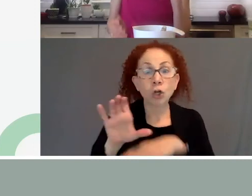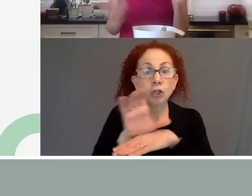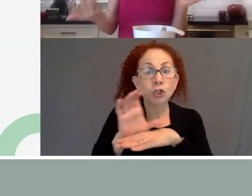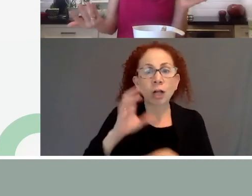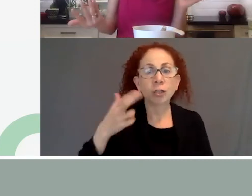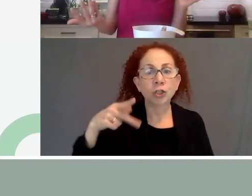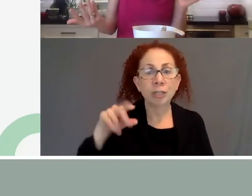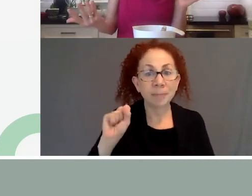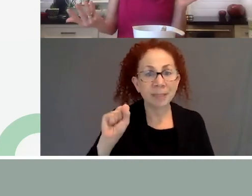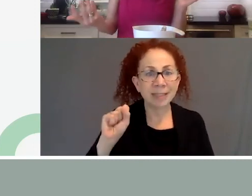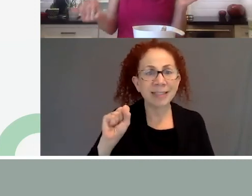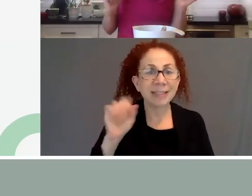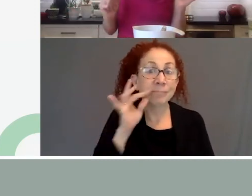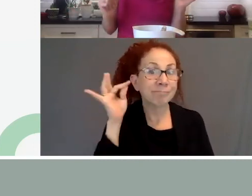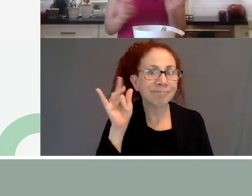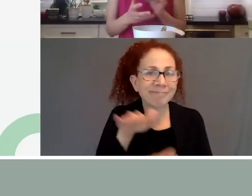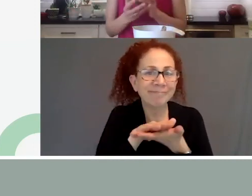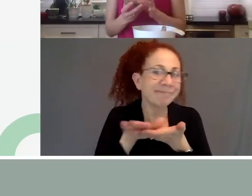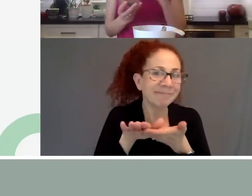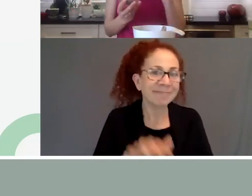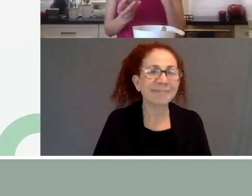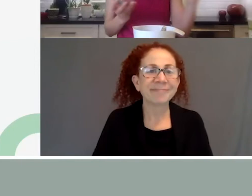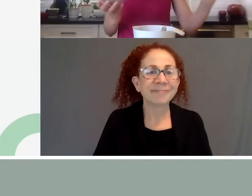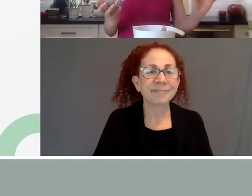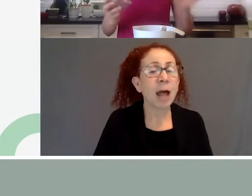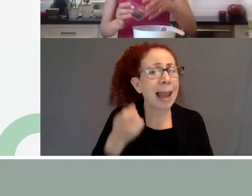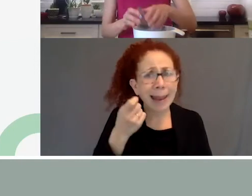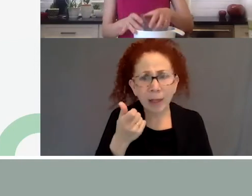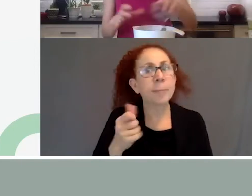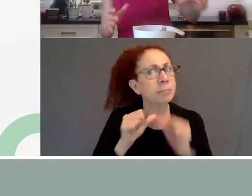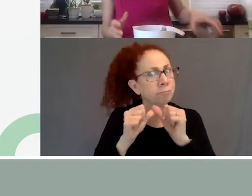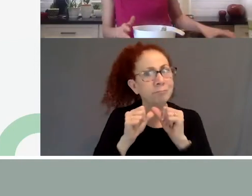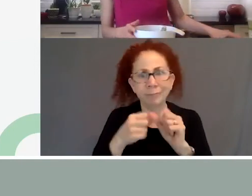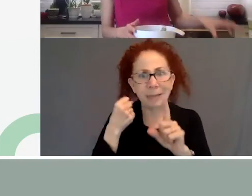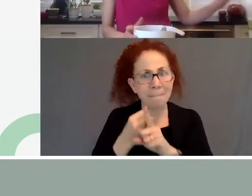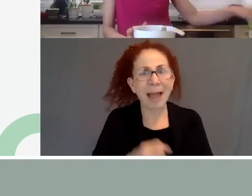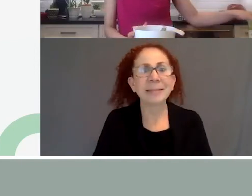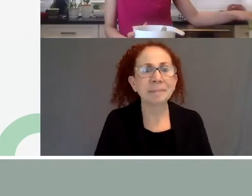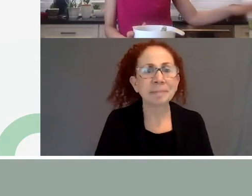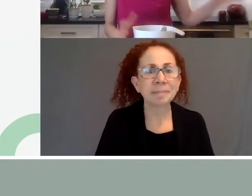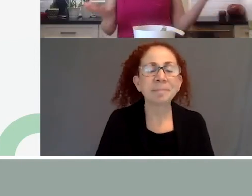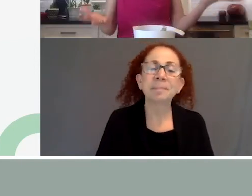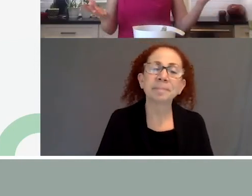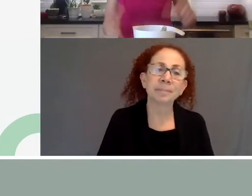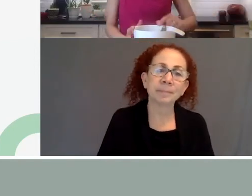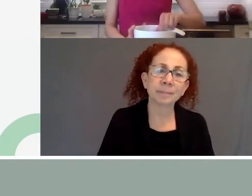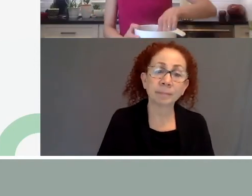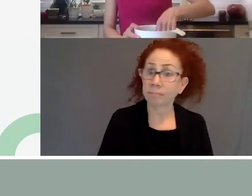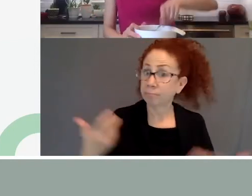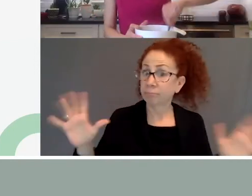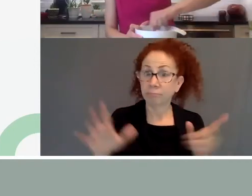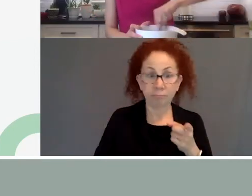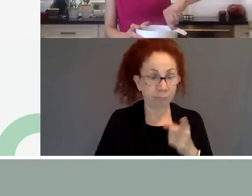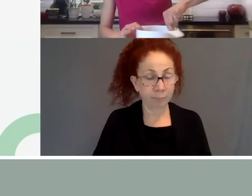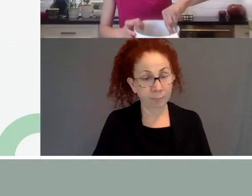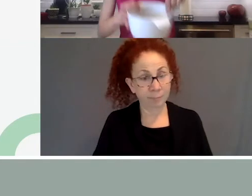chips. That makes it really lovely and delicious. A little bit goes a long way. Those are going to go in as well. I've got everything in my